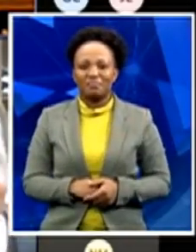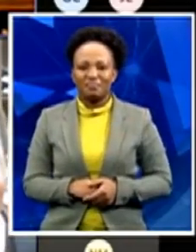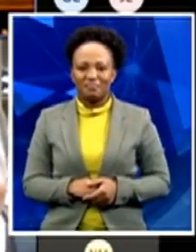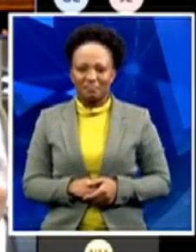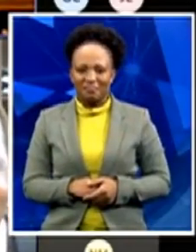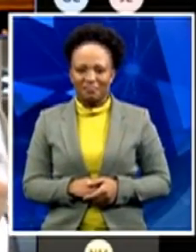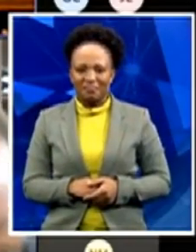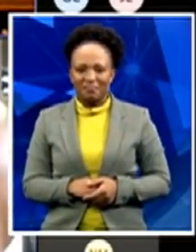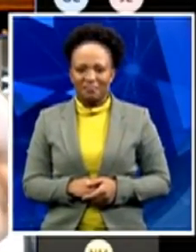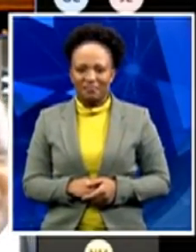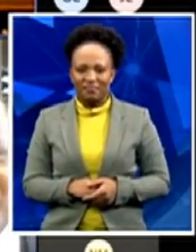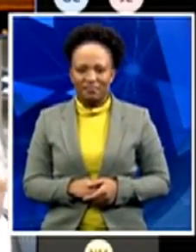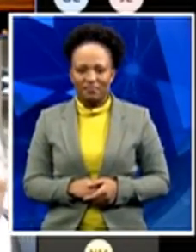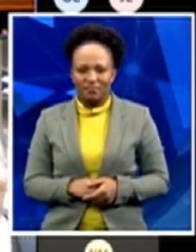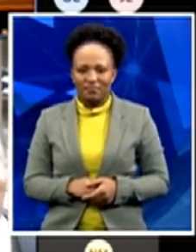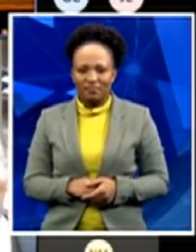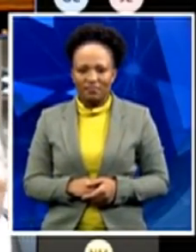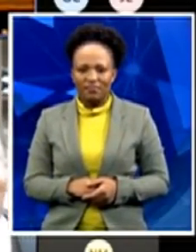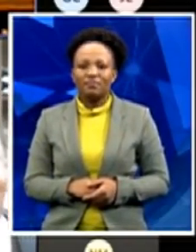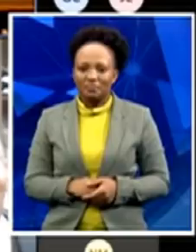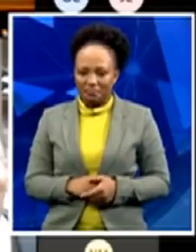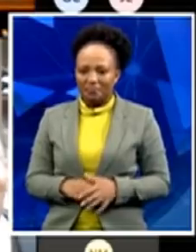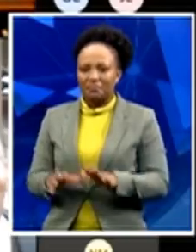Okay, thank you, Mr. Sikakane.